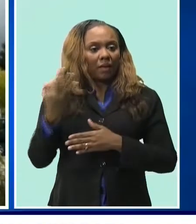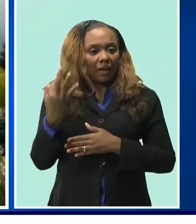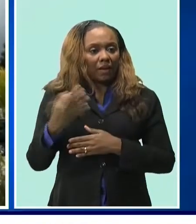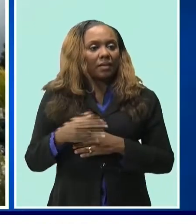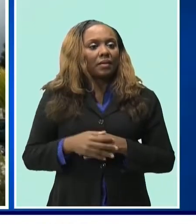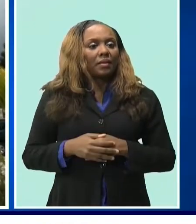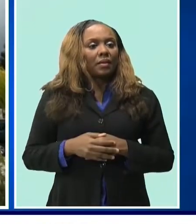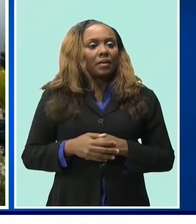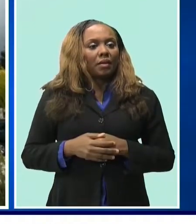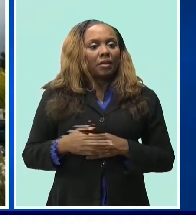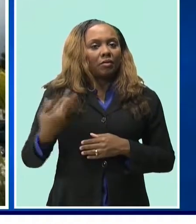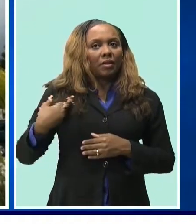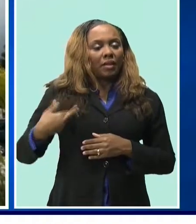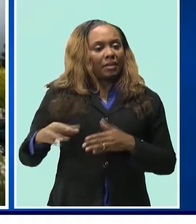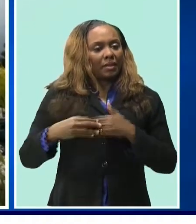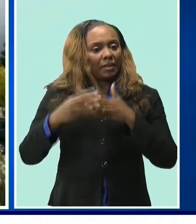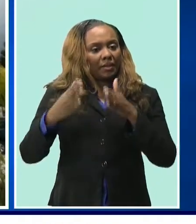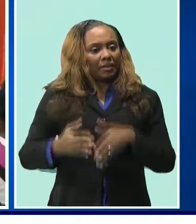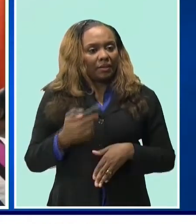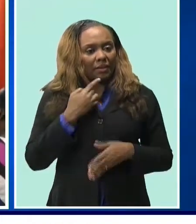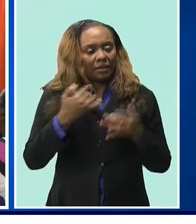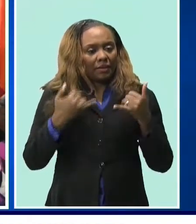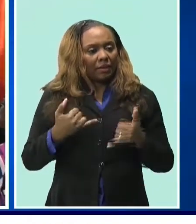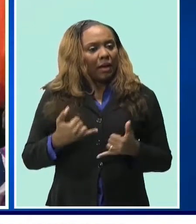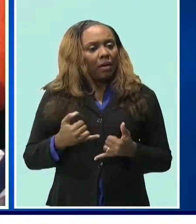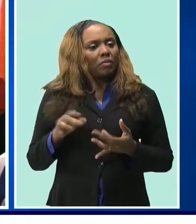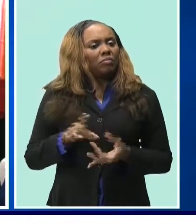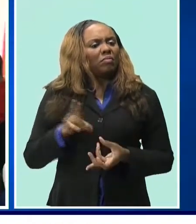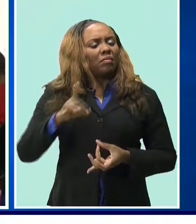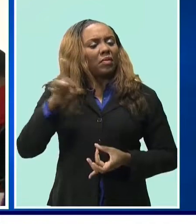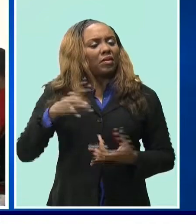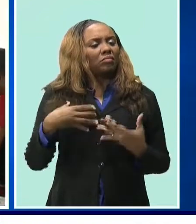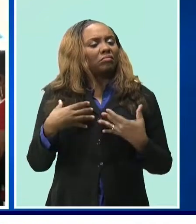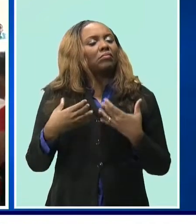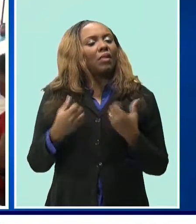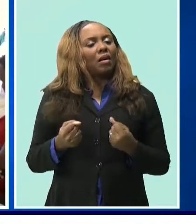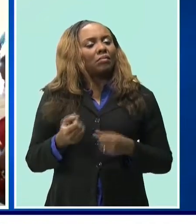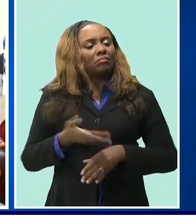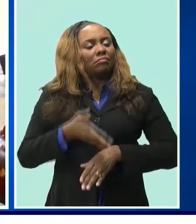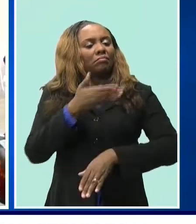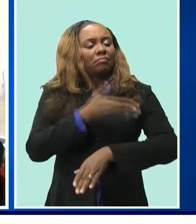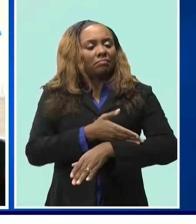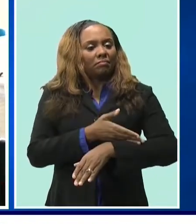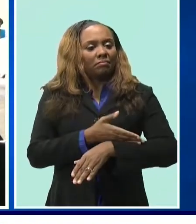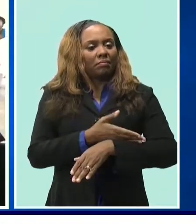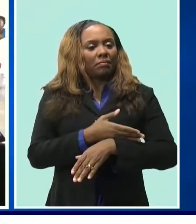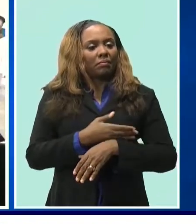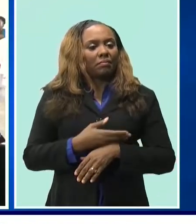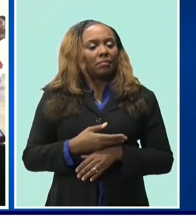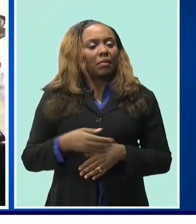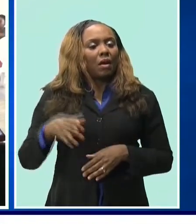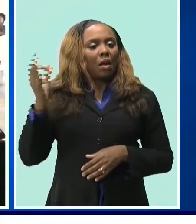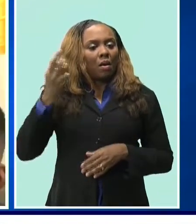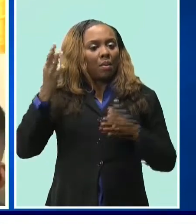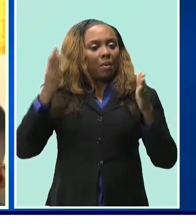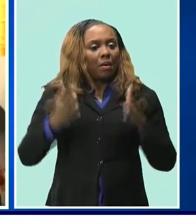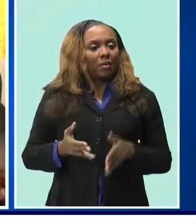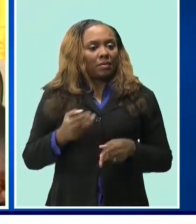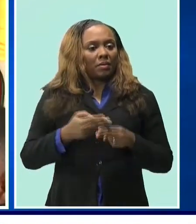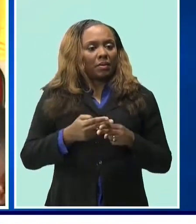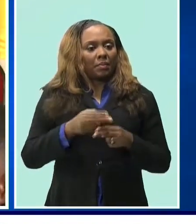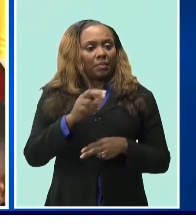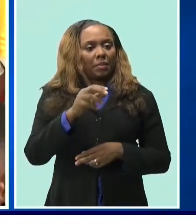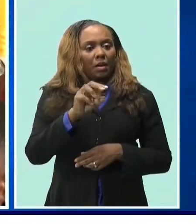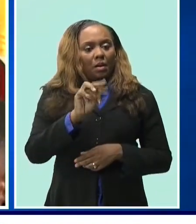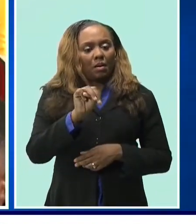leader says Barbadians should use the period for spiritual strengthening. Apostle Mark White of Tower of Power Global Network